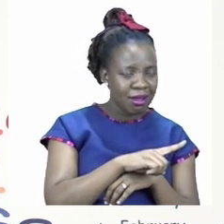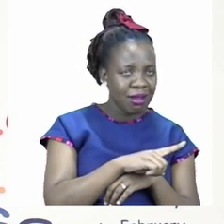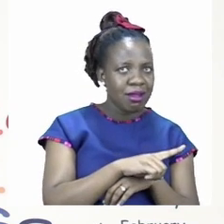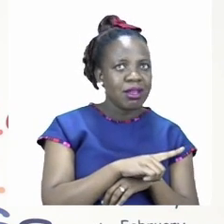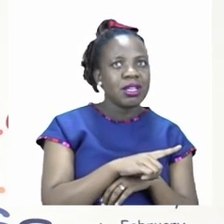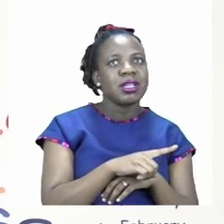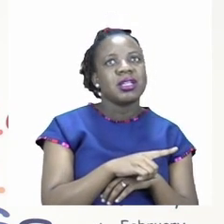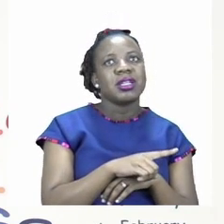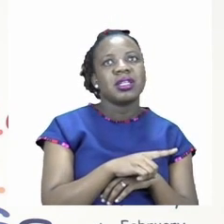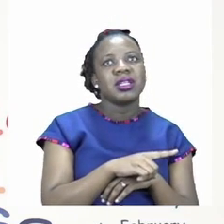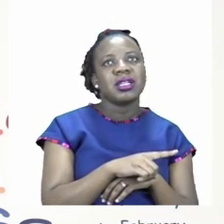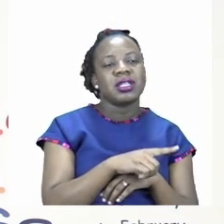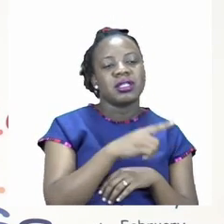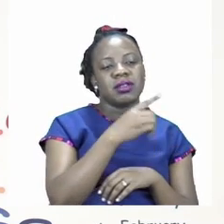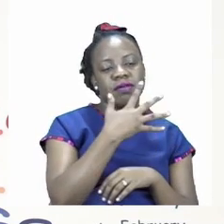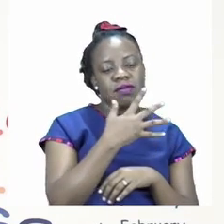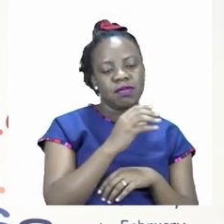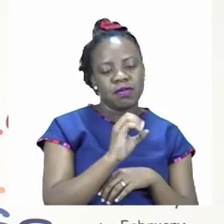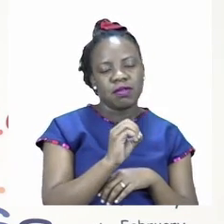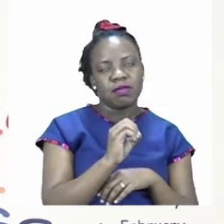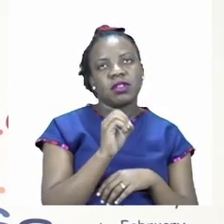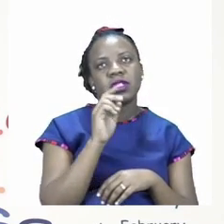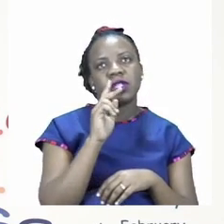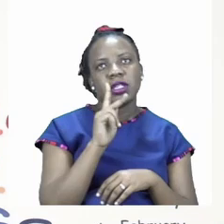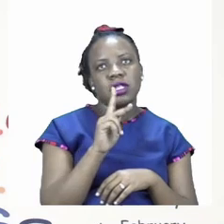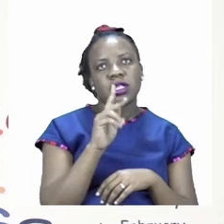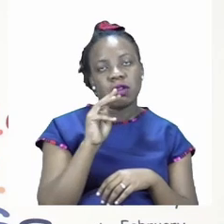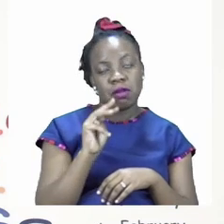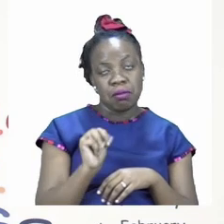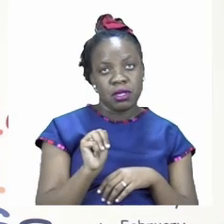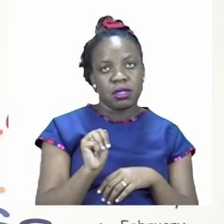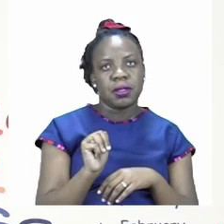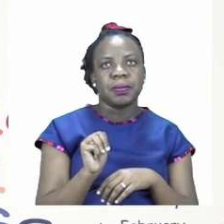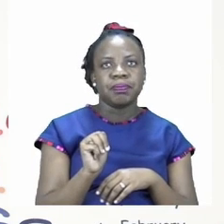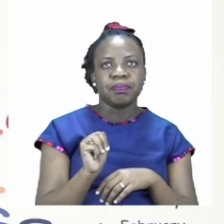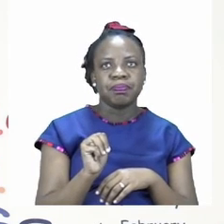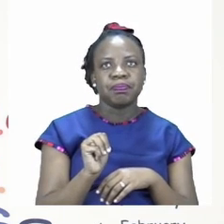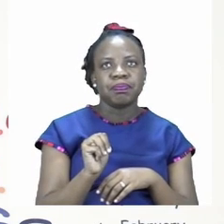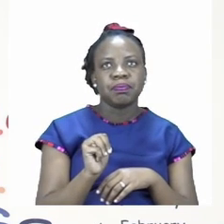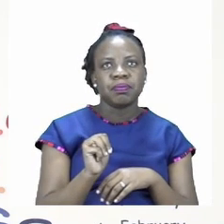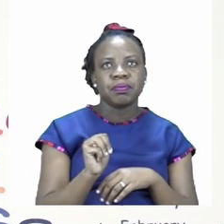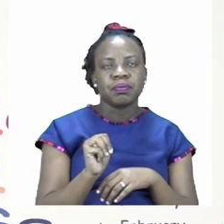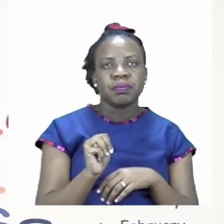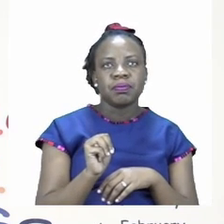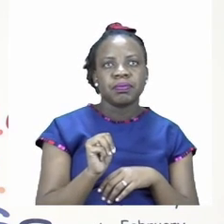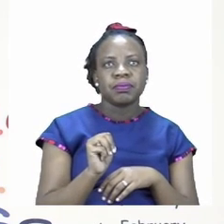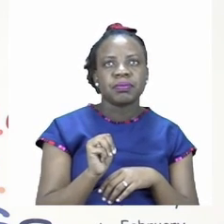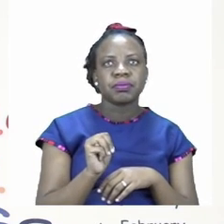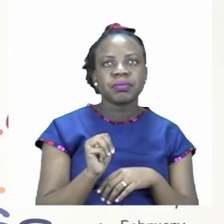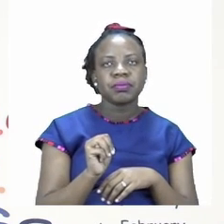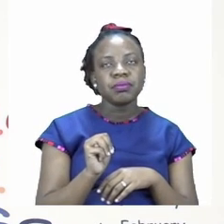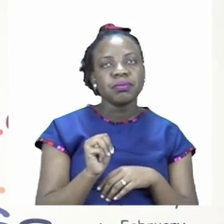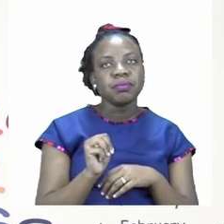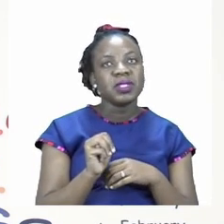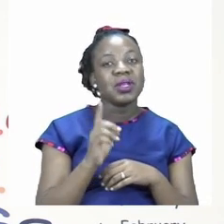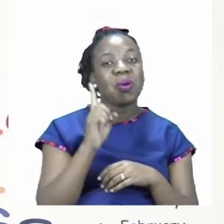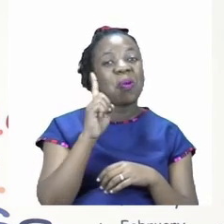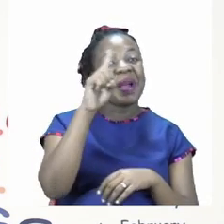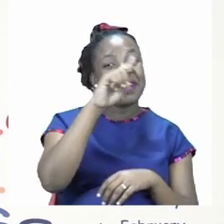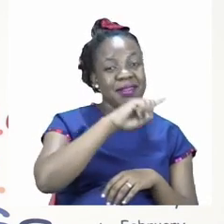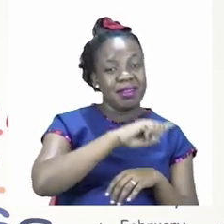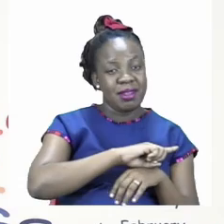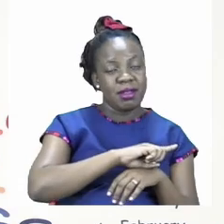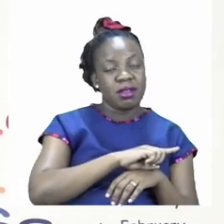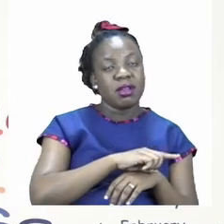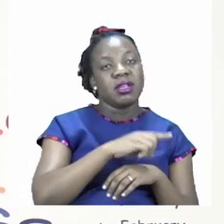kilometers. But that's not all. We are not yet done because we've only done for 1 day. And we are told